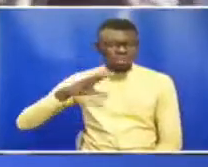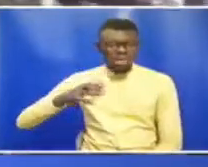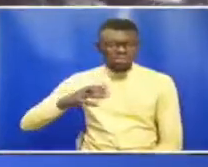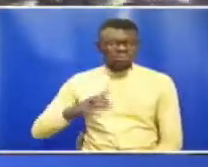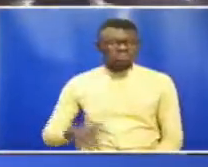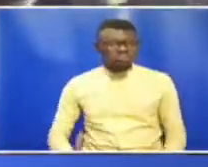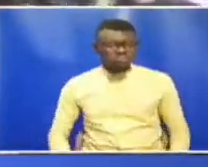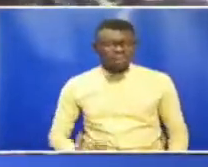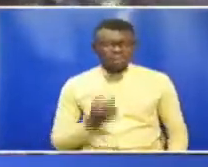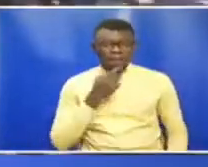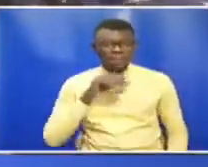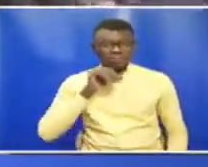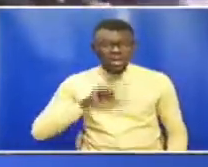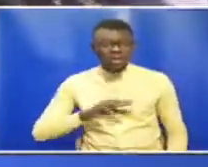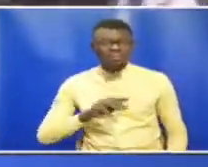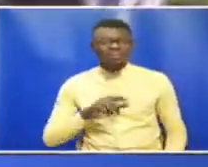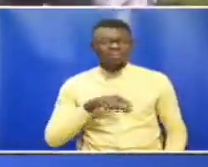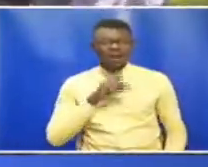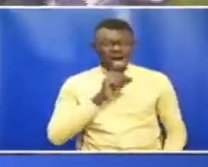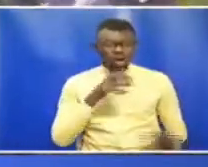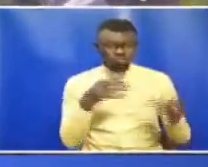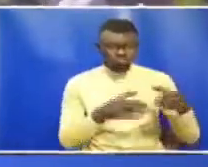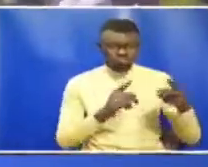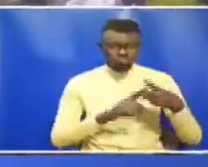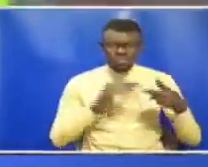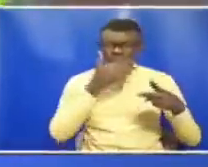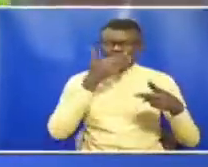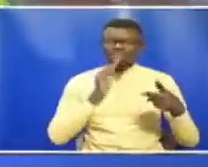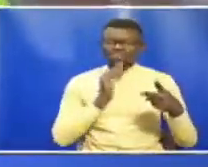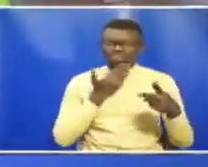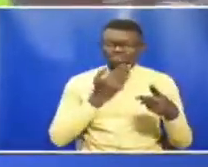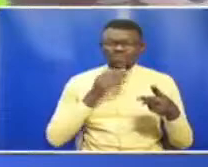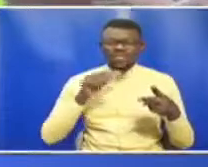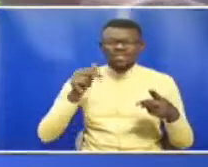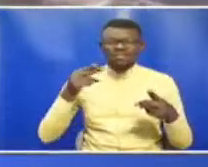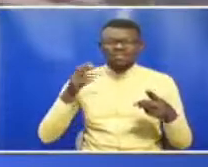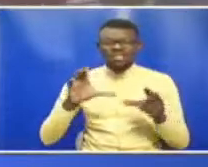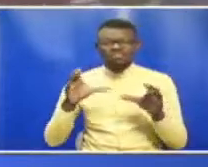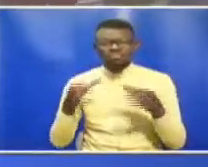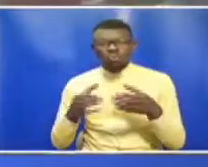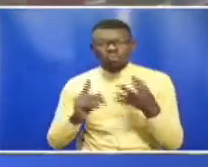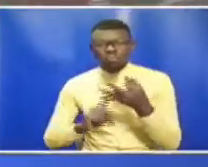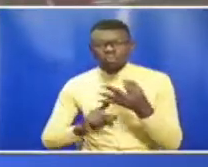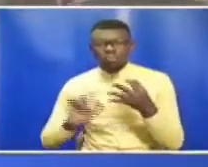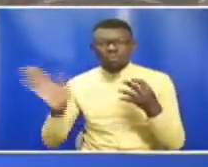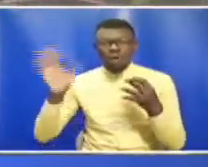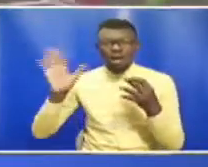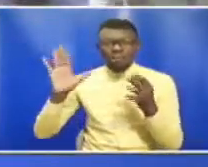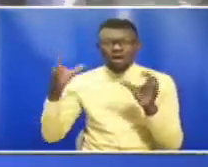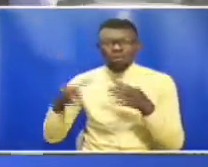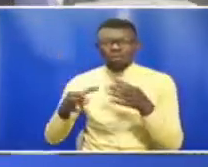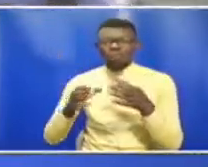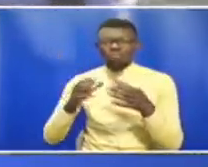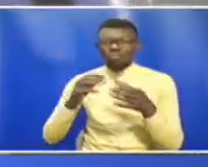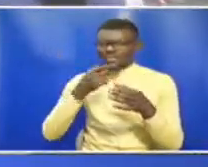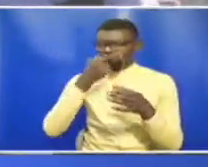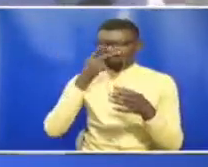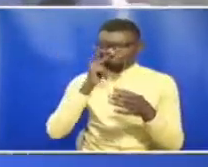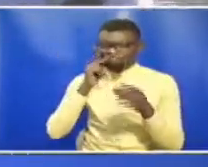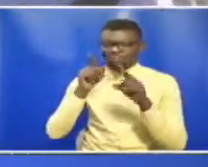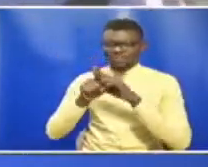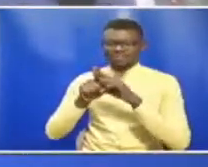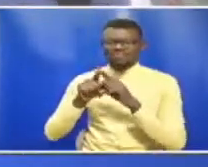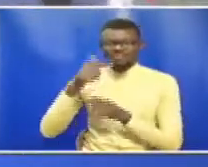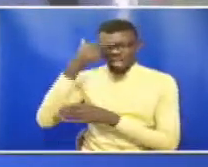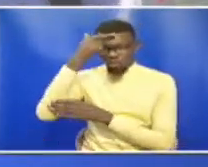Here, Gideon Moi of KANU, Musalia Mudavadi of ANC, Wipers Kalonzo Musyoka, Ford Kenya's Moses Wetangula and Cyrus